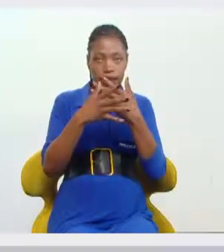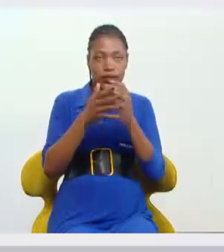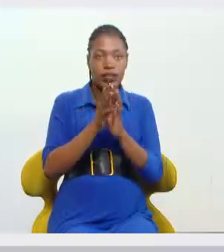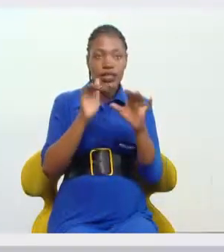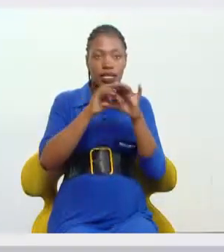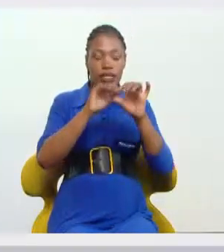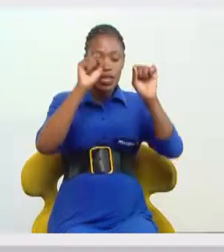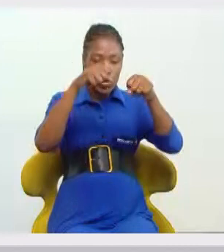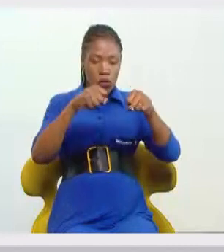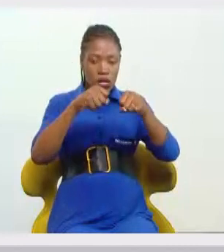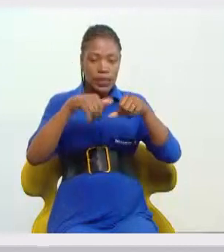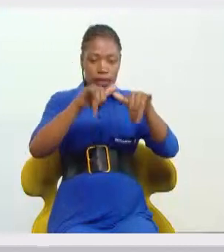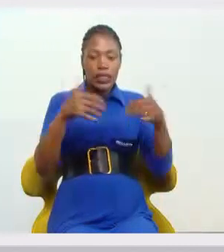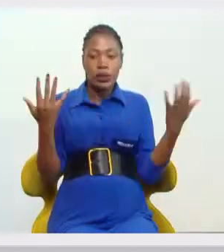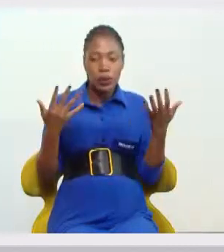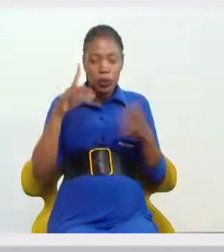Mombasa County.